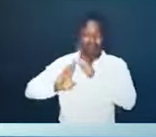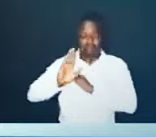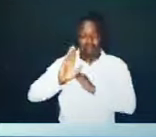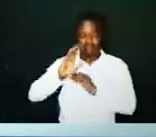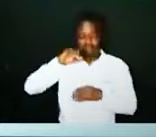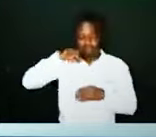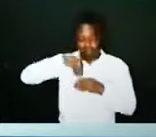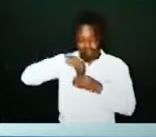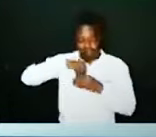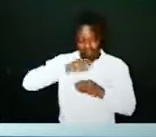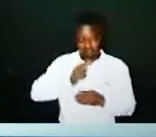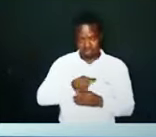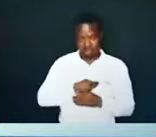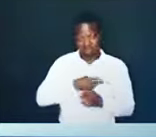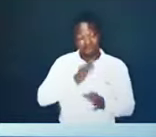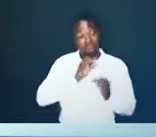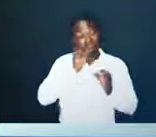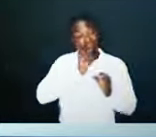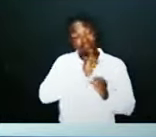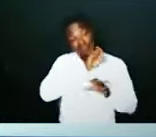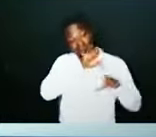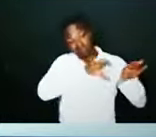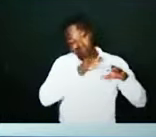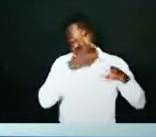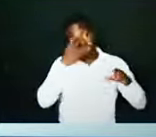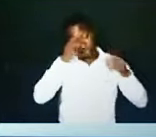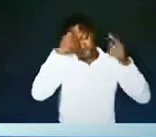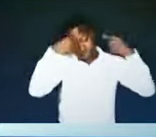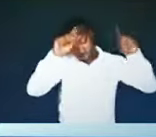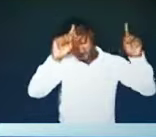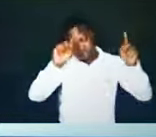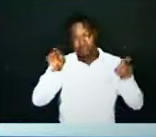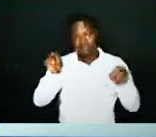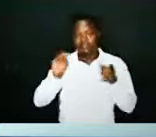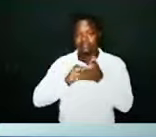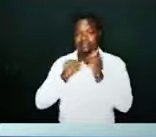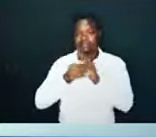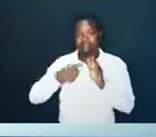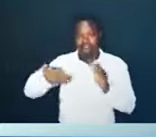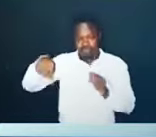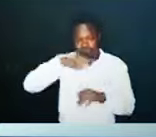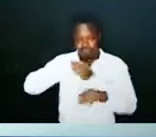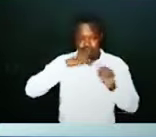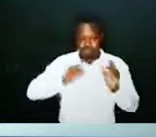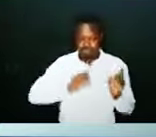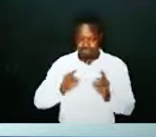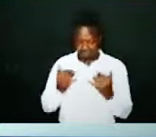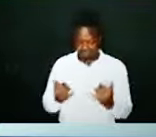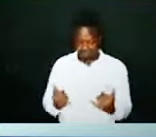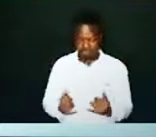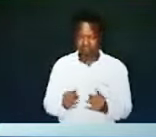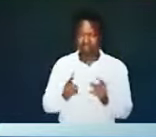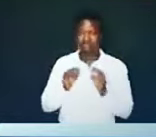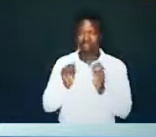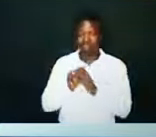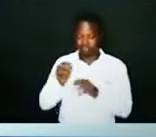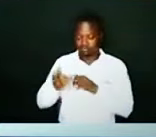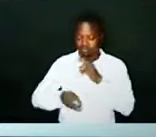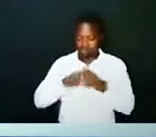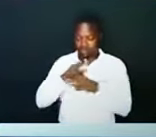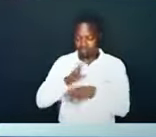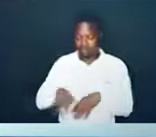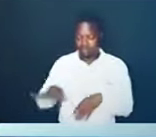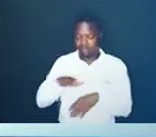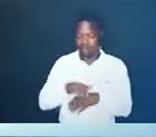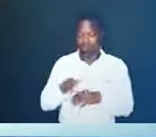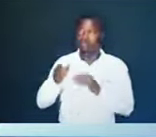Yenyankopono oti akuma. If they do it, we can also do it in our generation. Oye ya yansu yen penso yebetumi aye. So that the kingdom of this world will